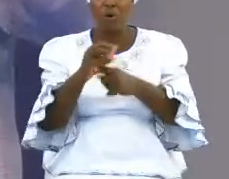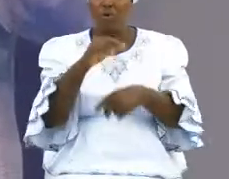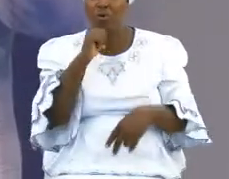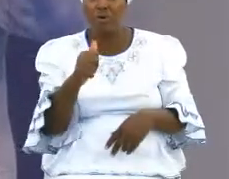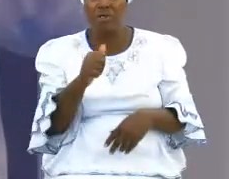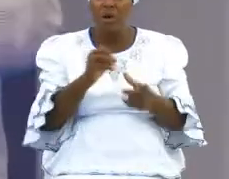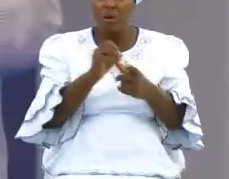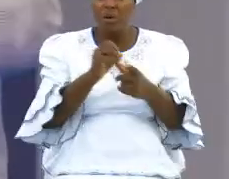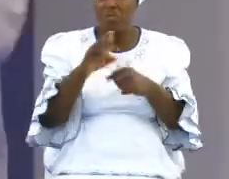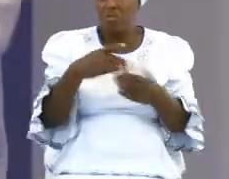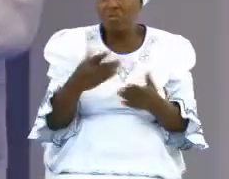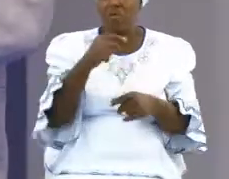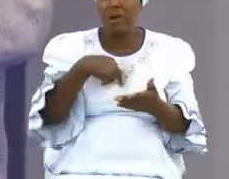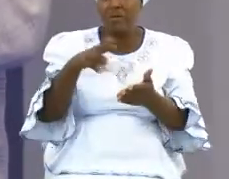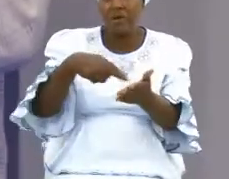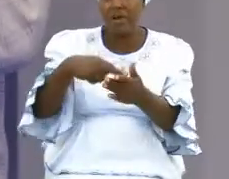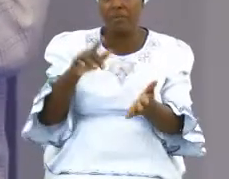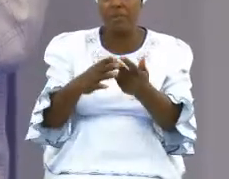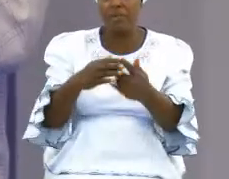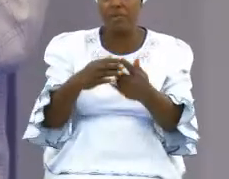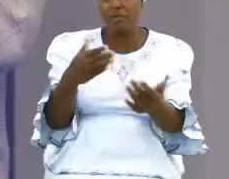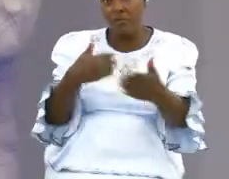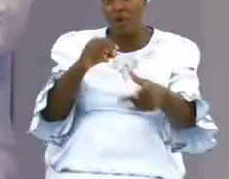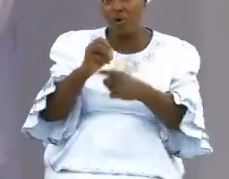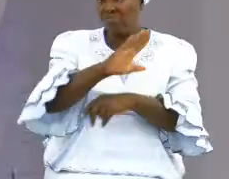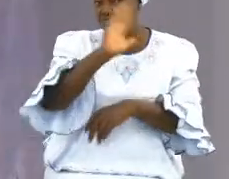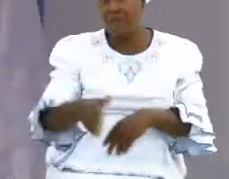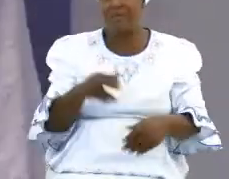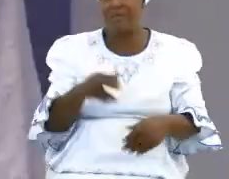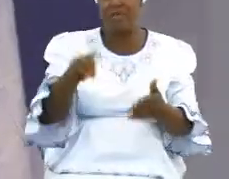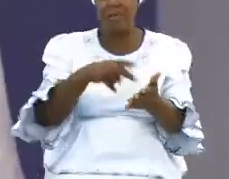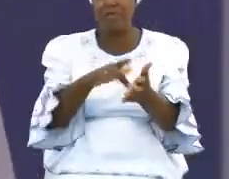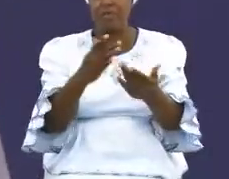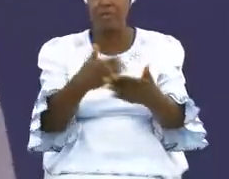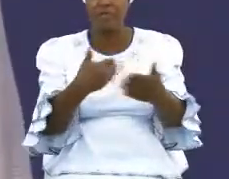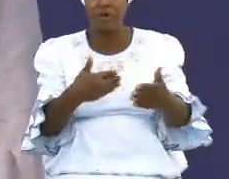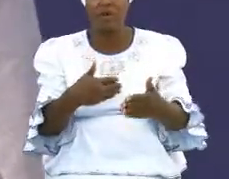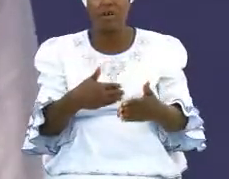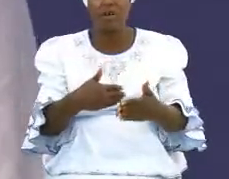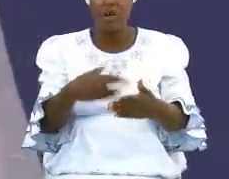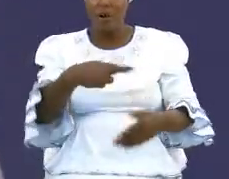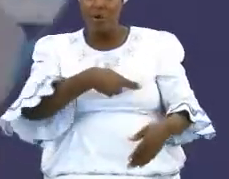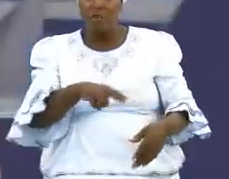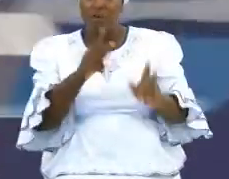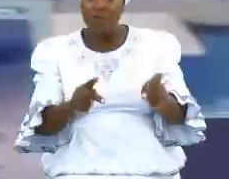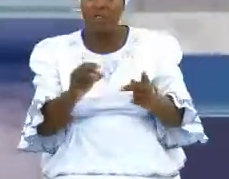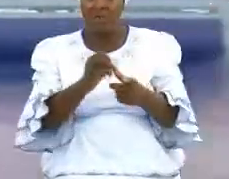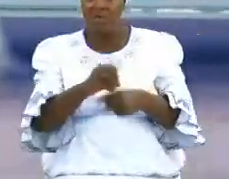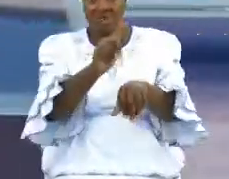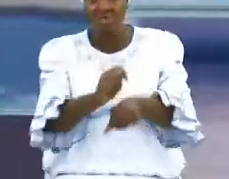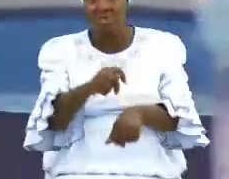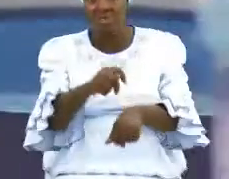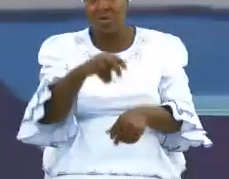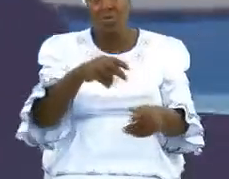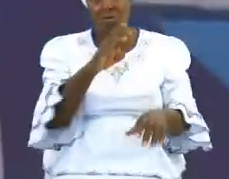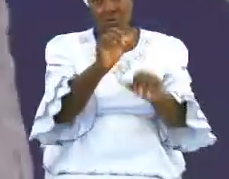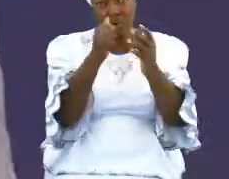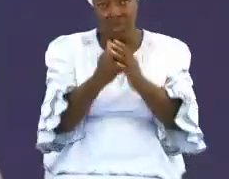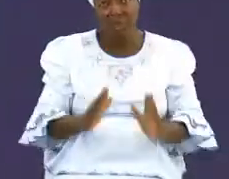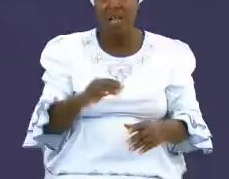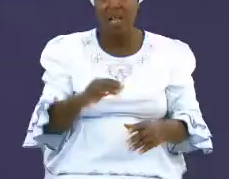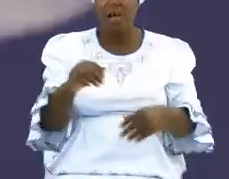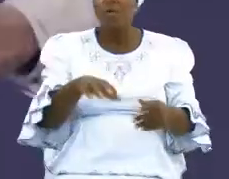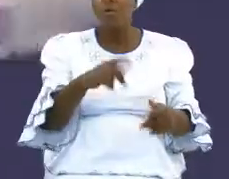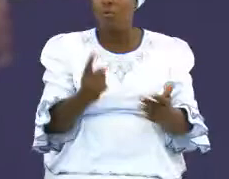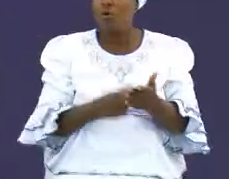the Bible before or not read the Bible before, religious, traditional, whatever. Once you push